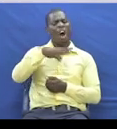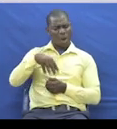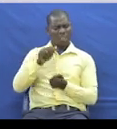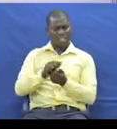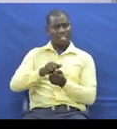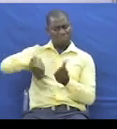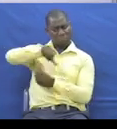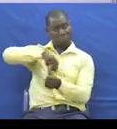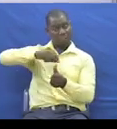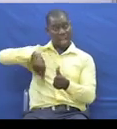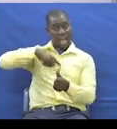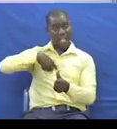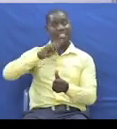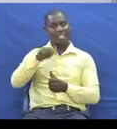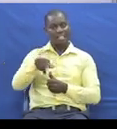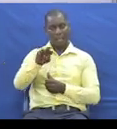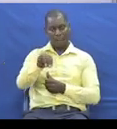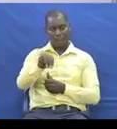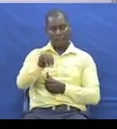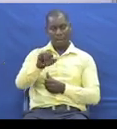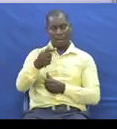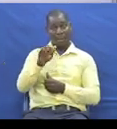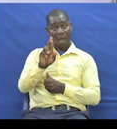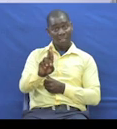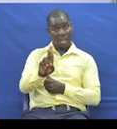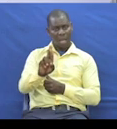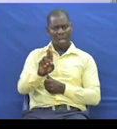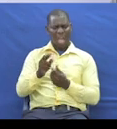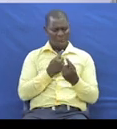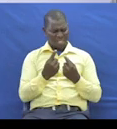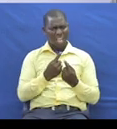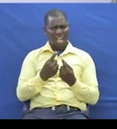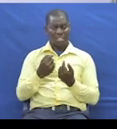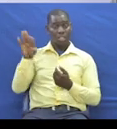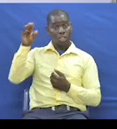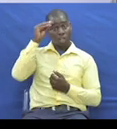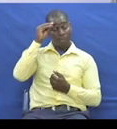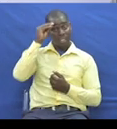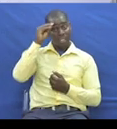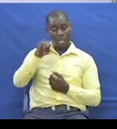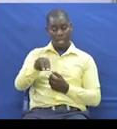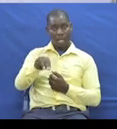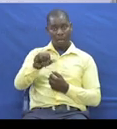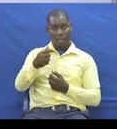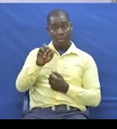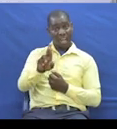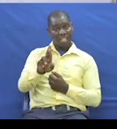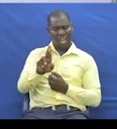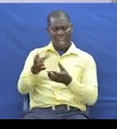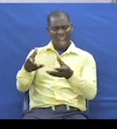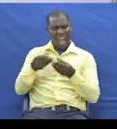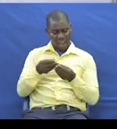are termed as a matter. And as we studied the topic of matter, we saw that a matter is